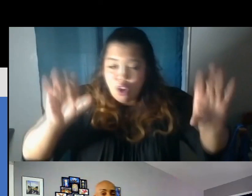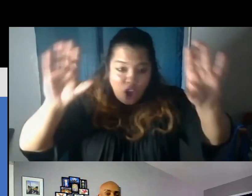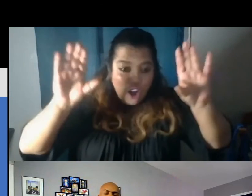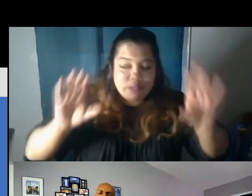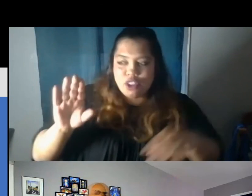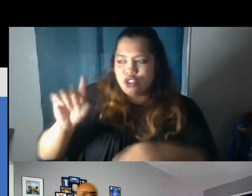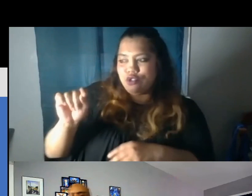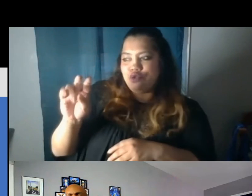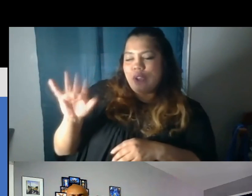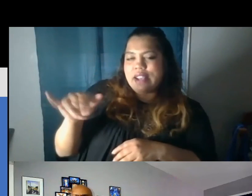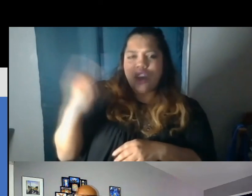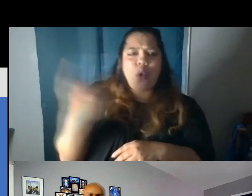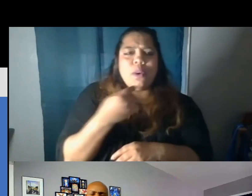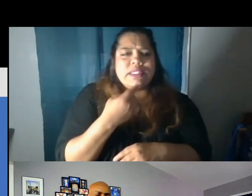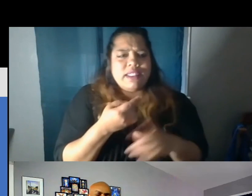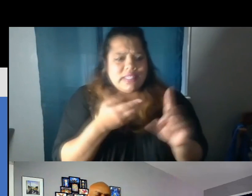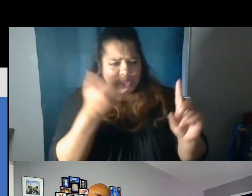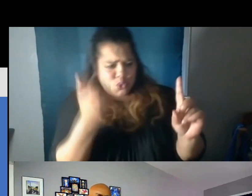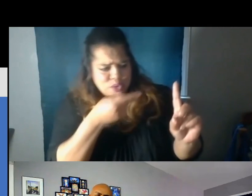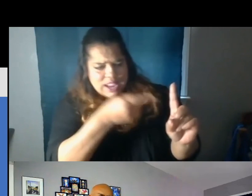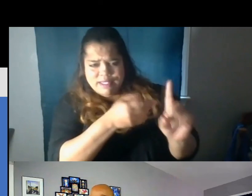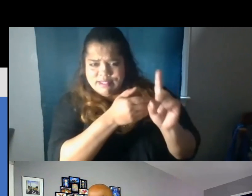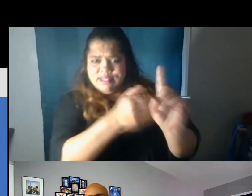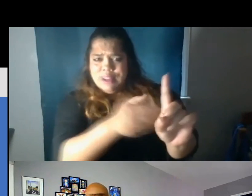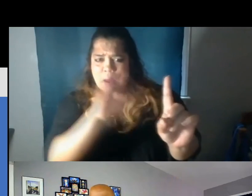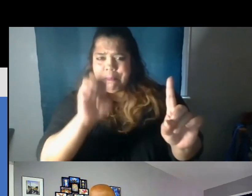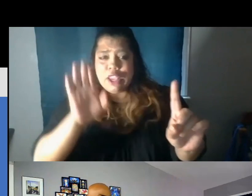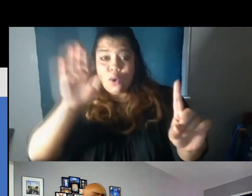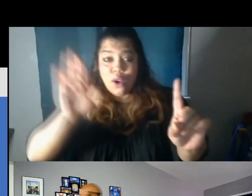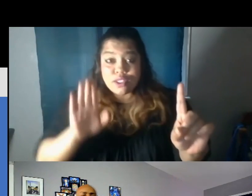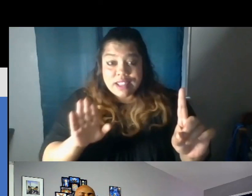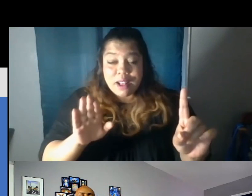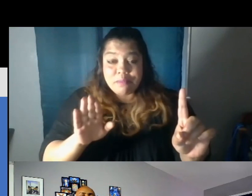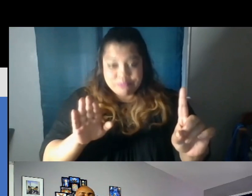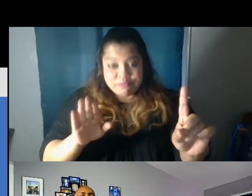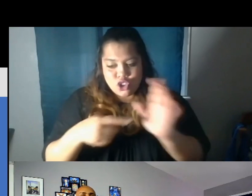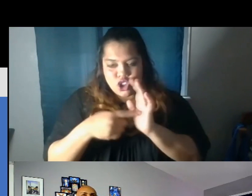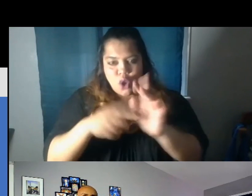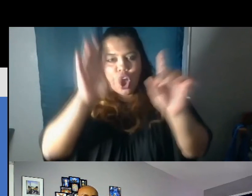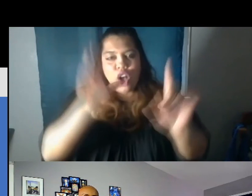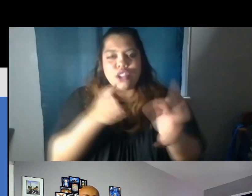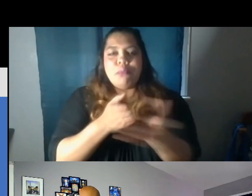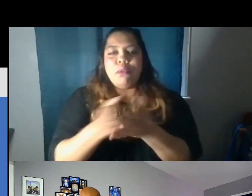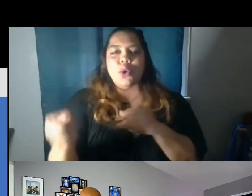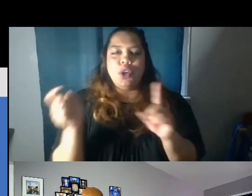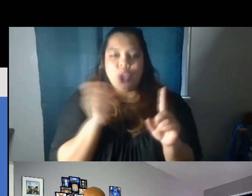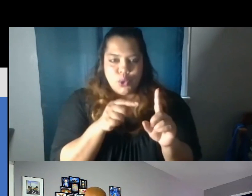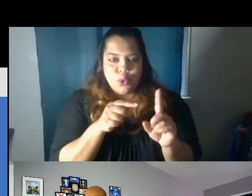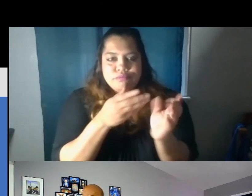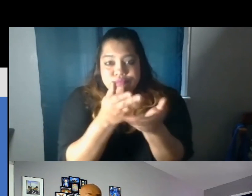awesome today. Just be it, and then let it do what it do through you. Let it do what it do through